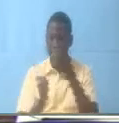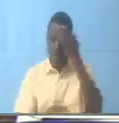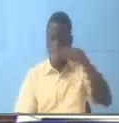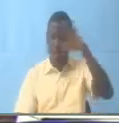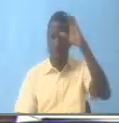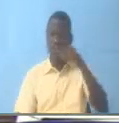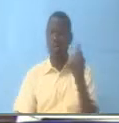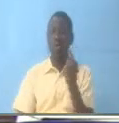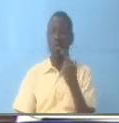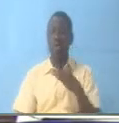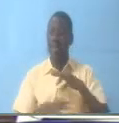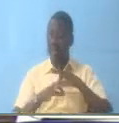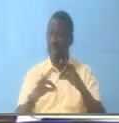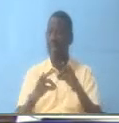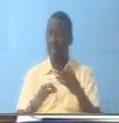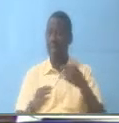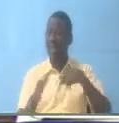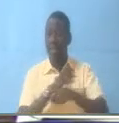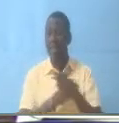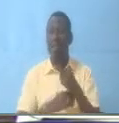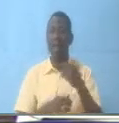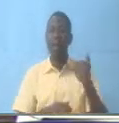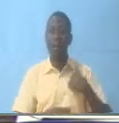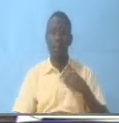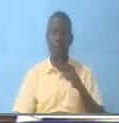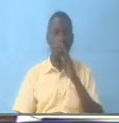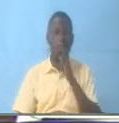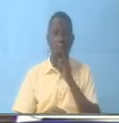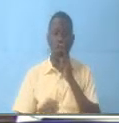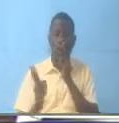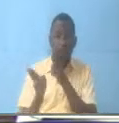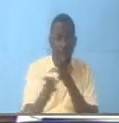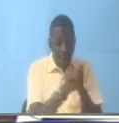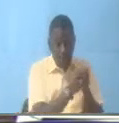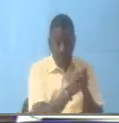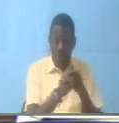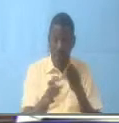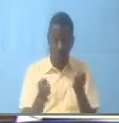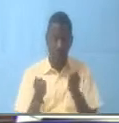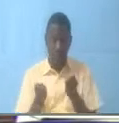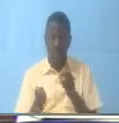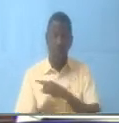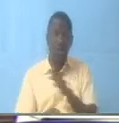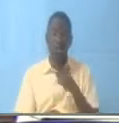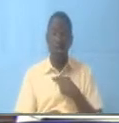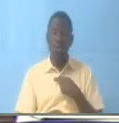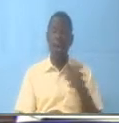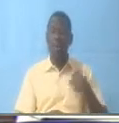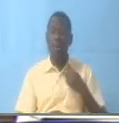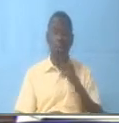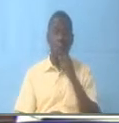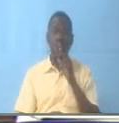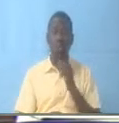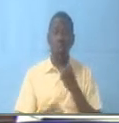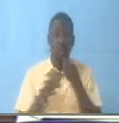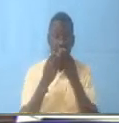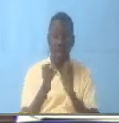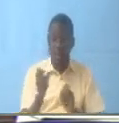just interested in the people that shot at the students and not those that gave the command to